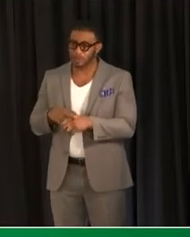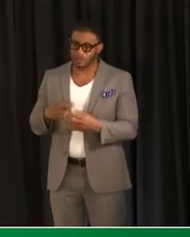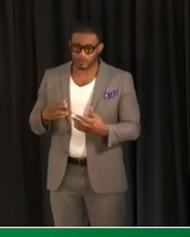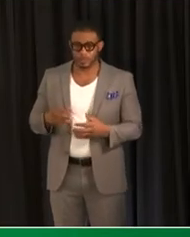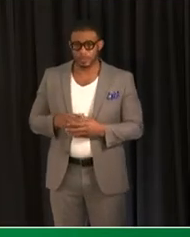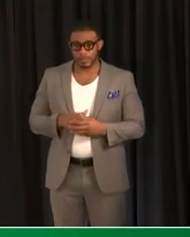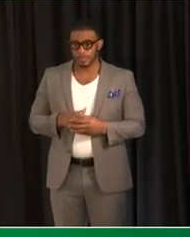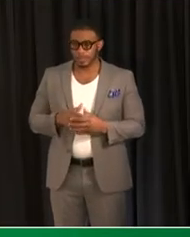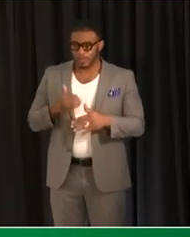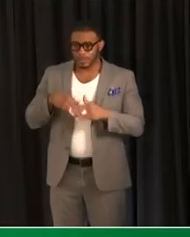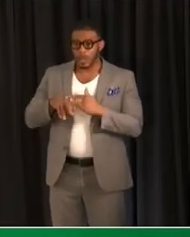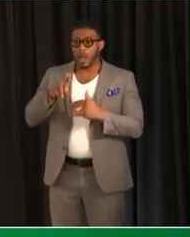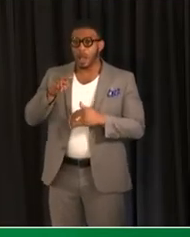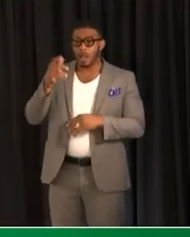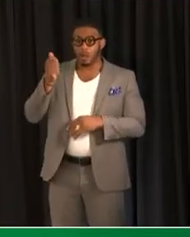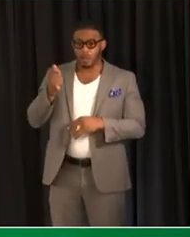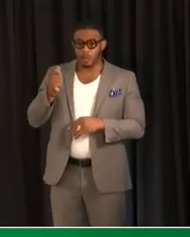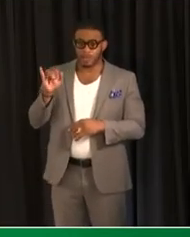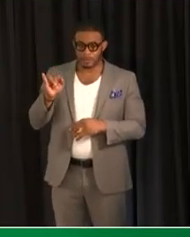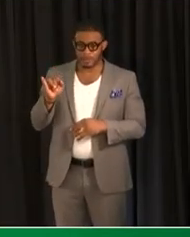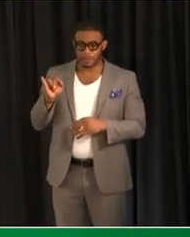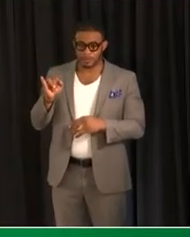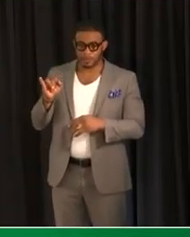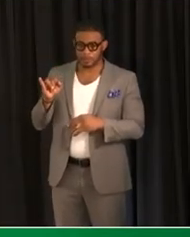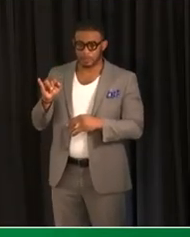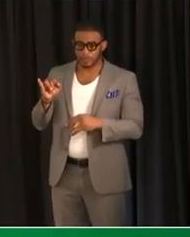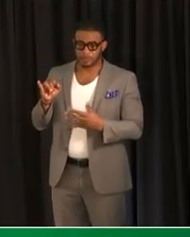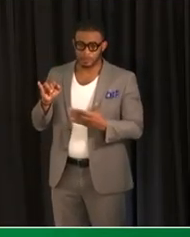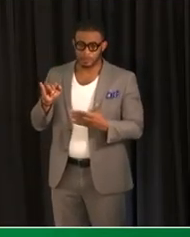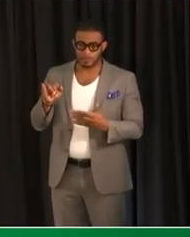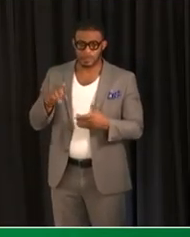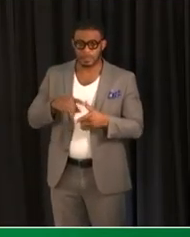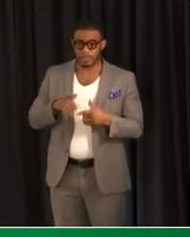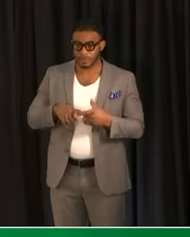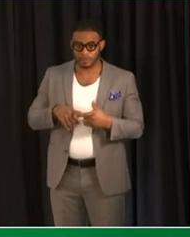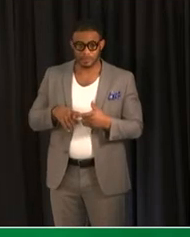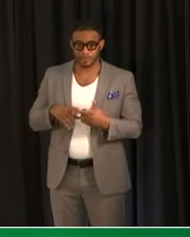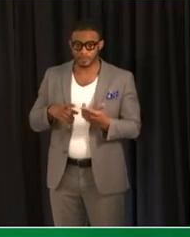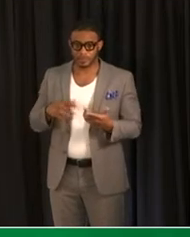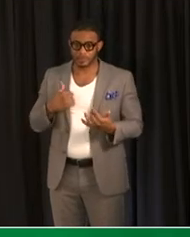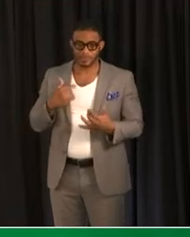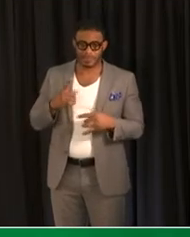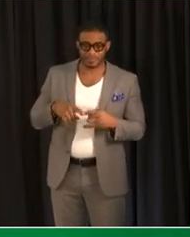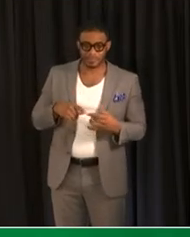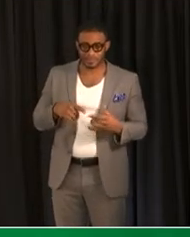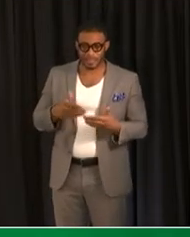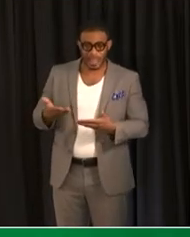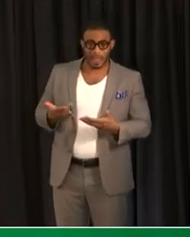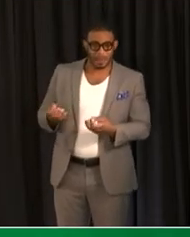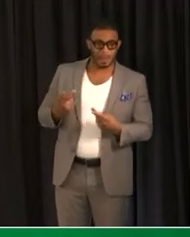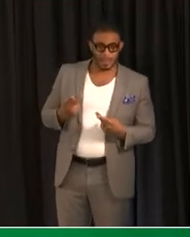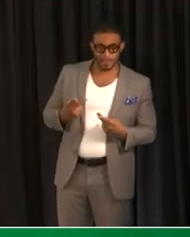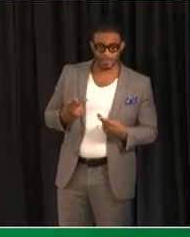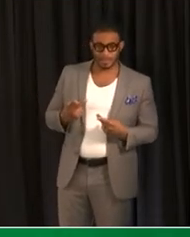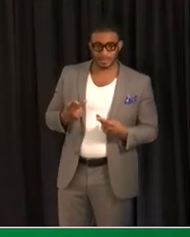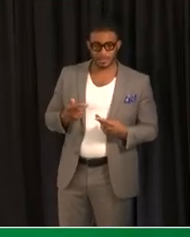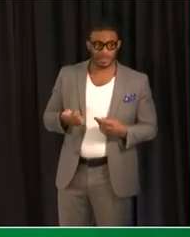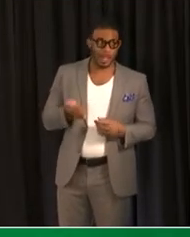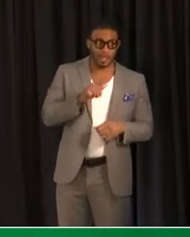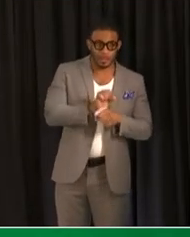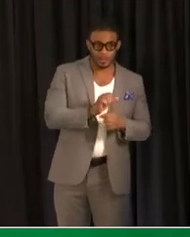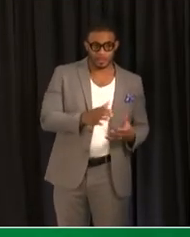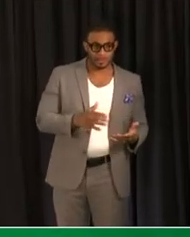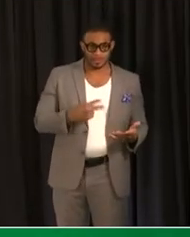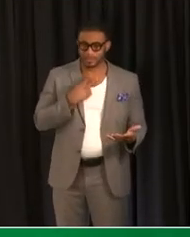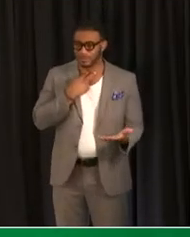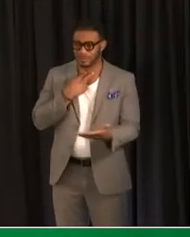went into the unemployment insurance or layoff, and then so we couldn't hire new